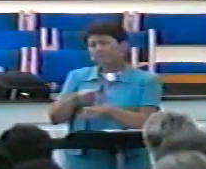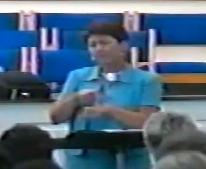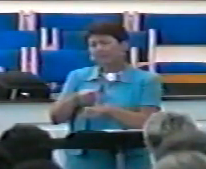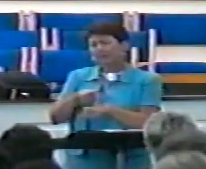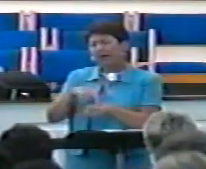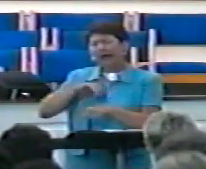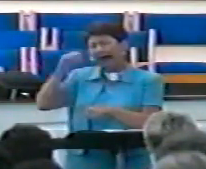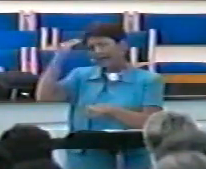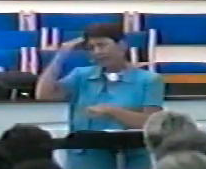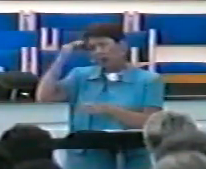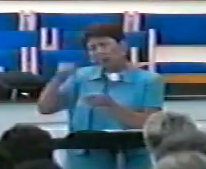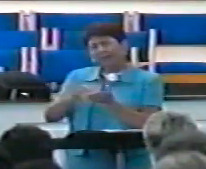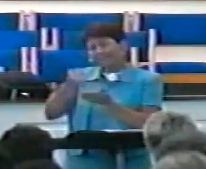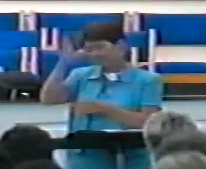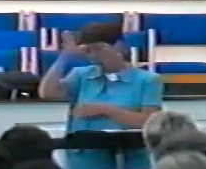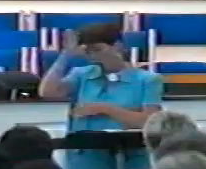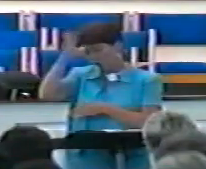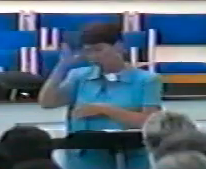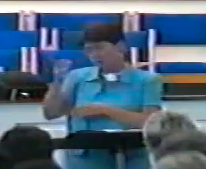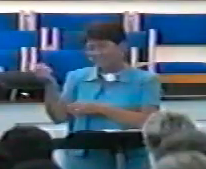I know it's Father's Day,